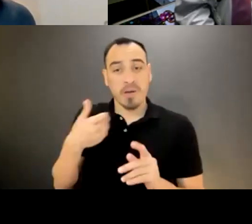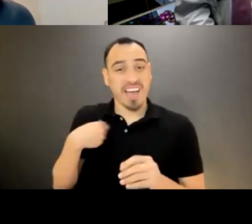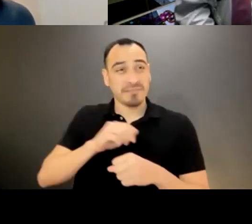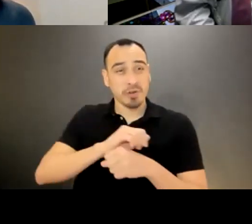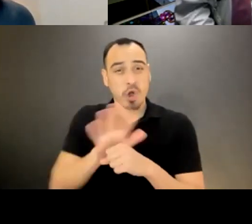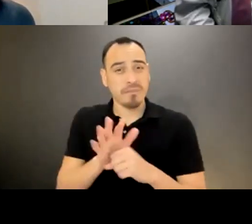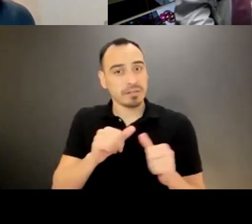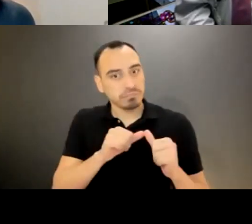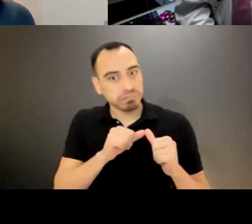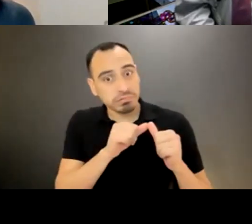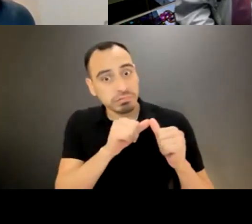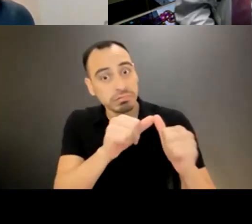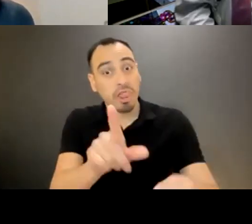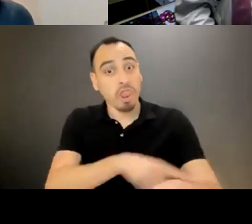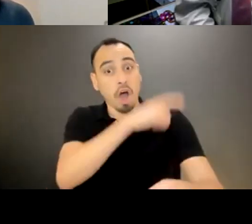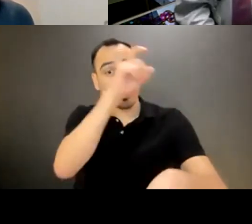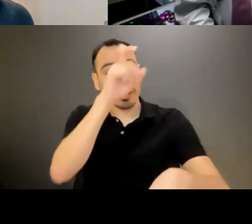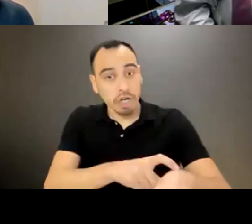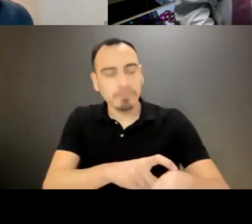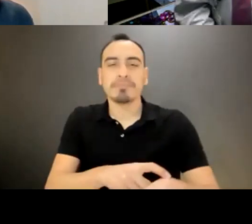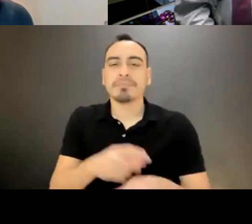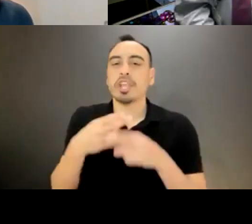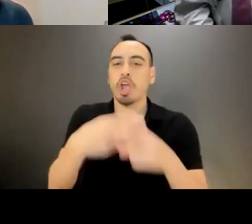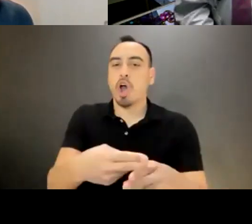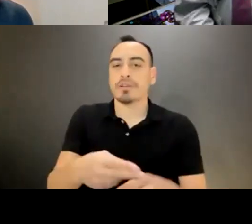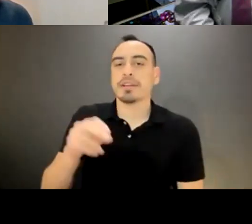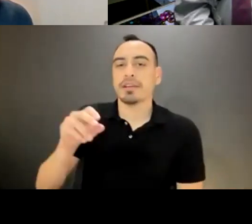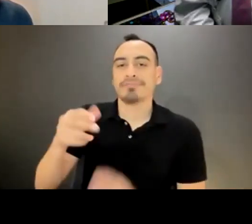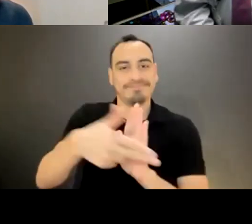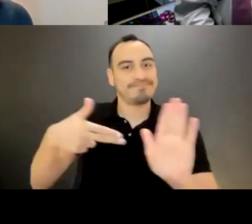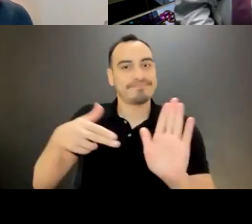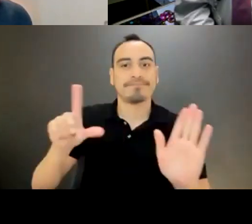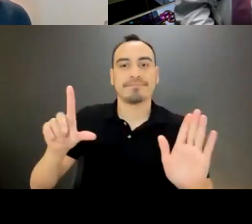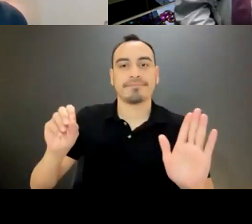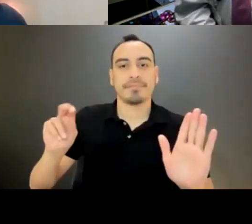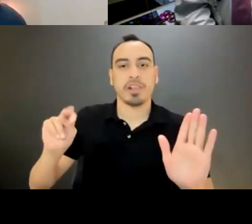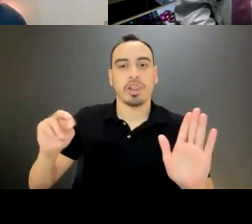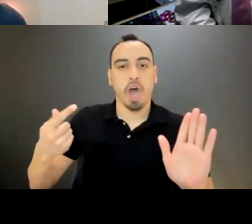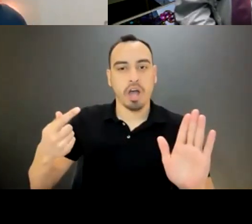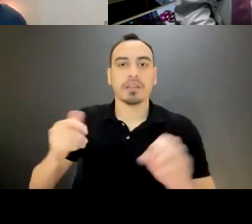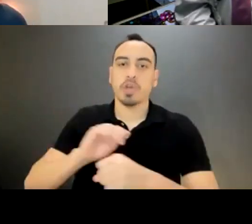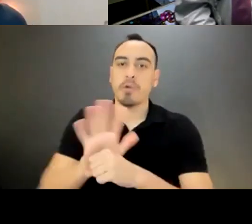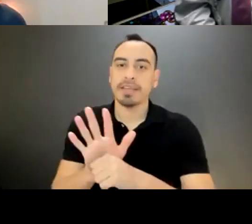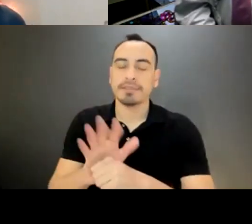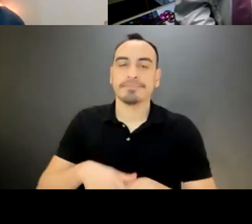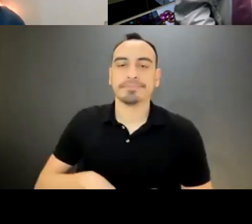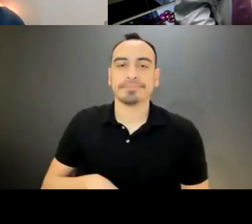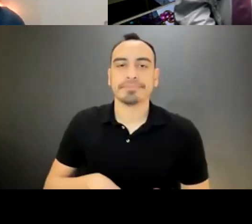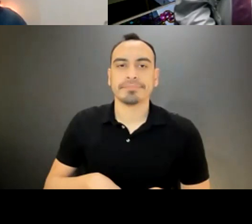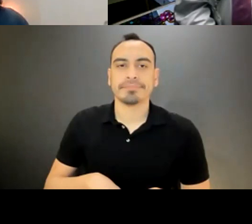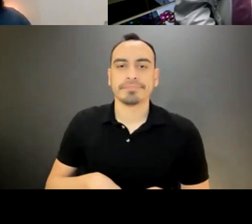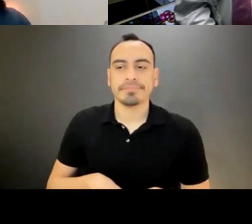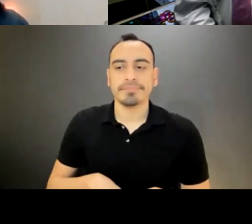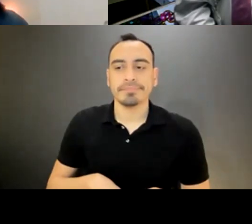term is now called long COVID, are doing it with a multidisciplinary team, including